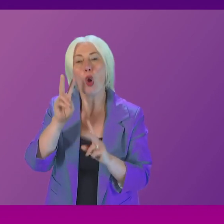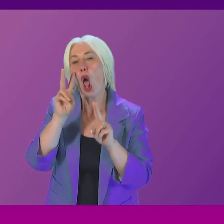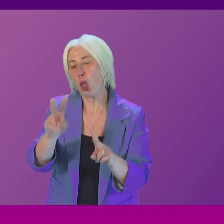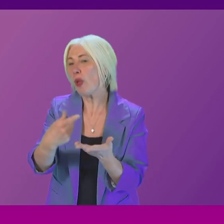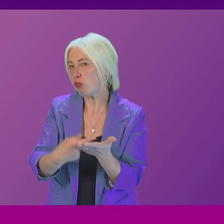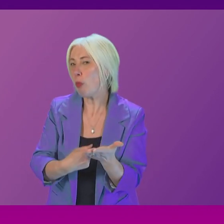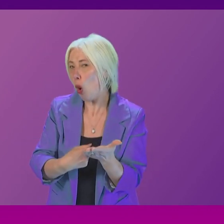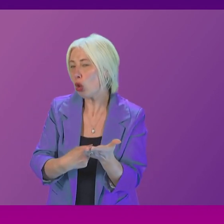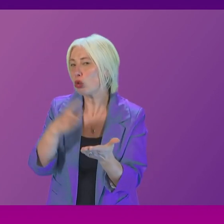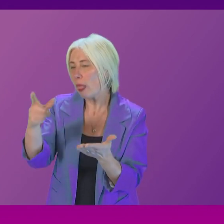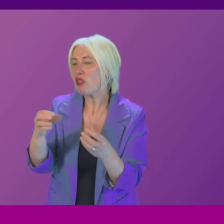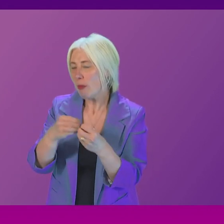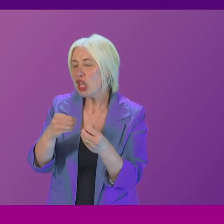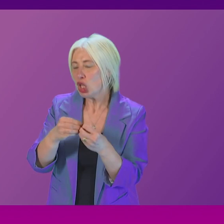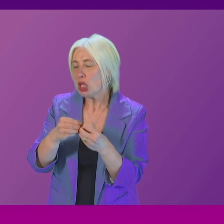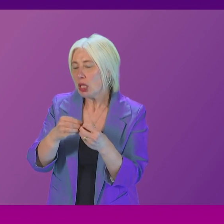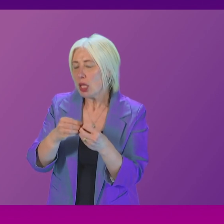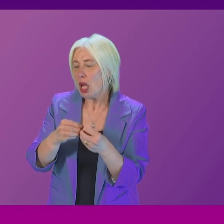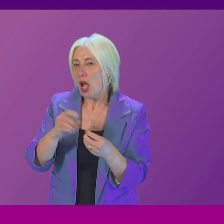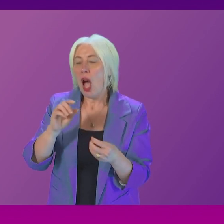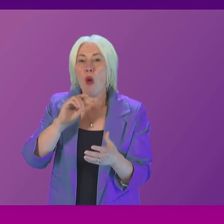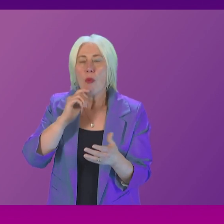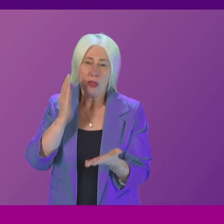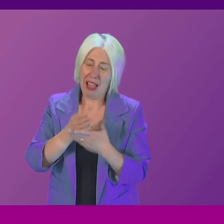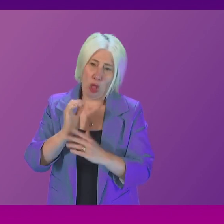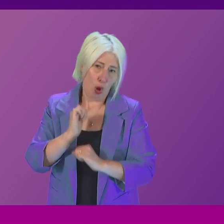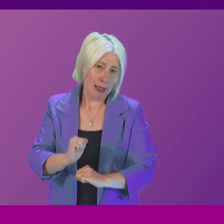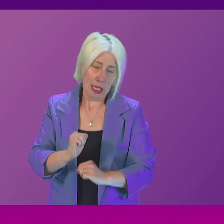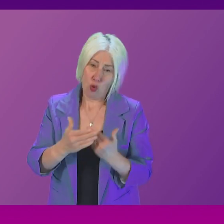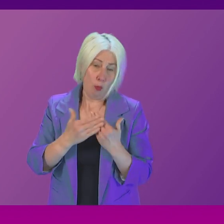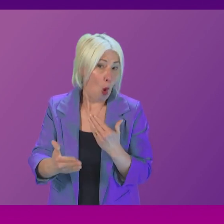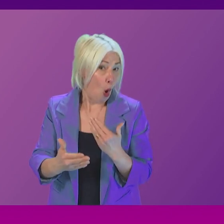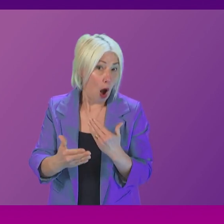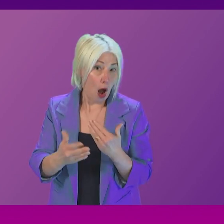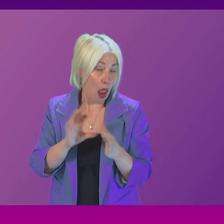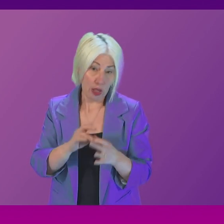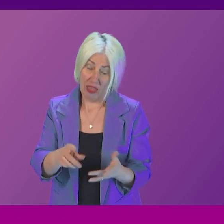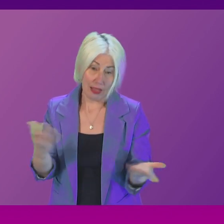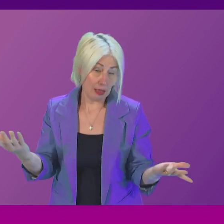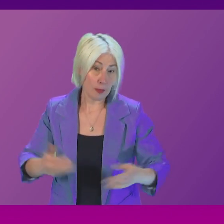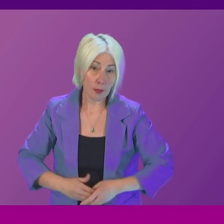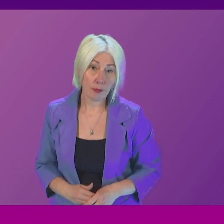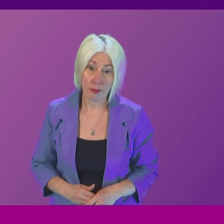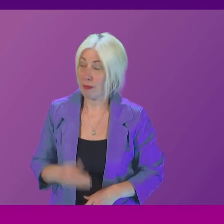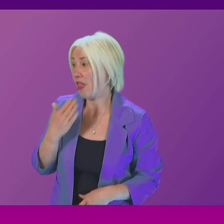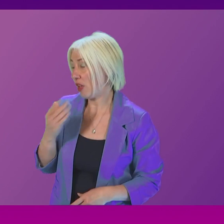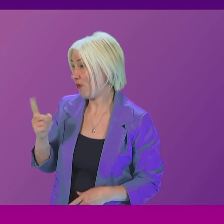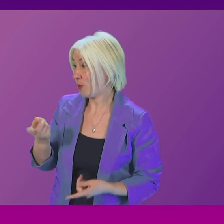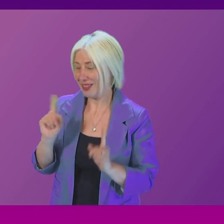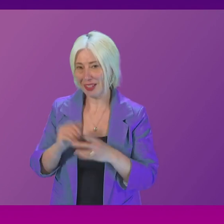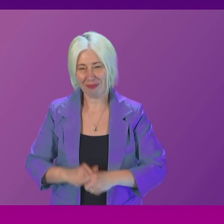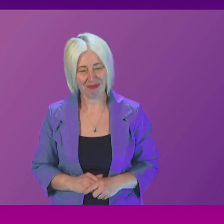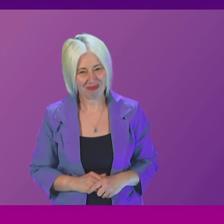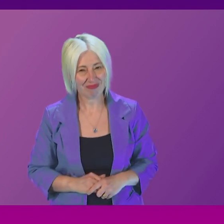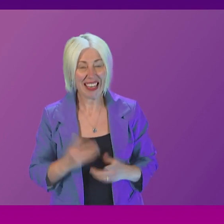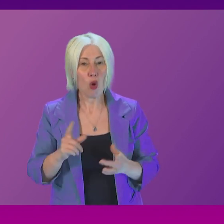report that Claire Baker references, and of course absolutely committed to doing more in this regard. Thank you, Claire. Thank you, First Minister. I'm now going to